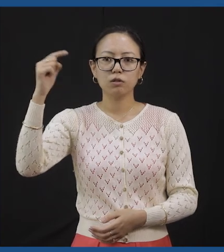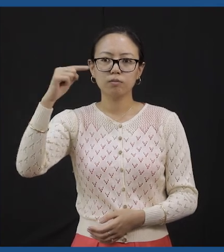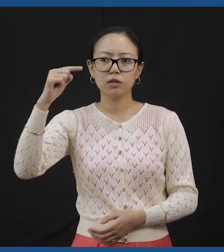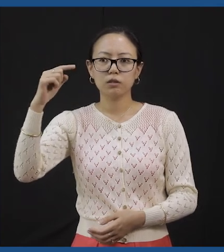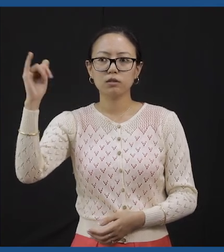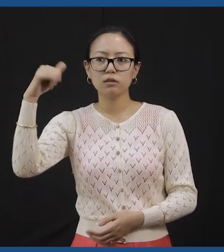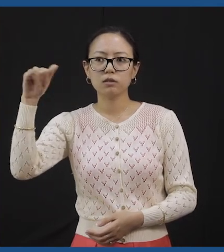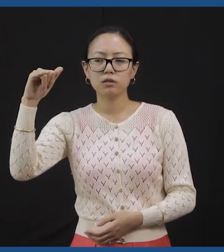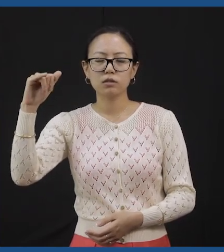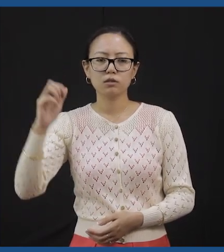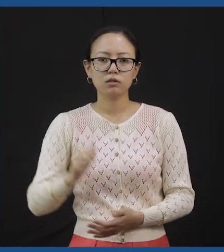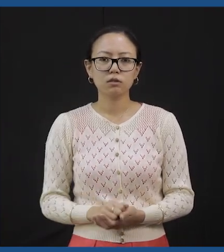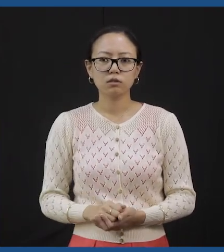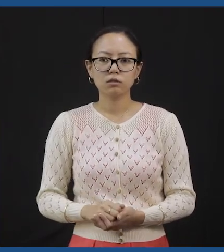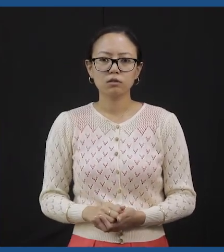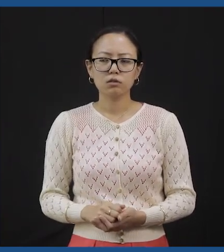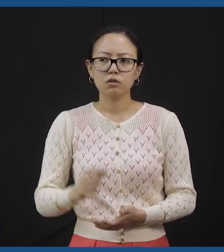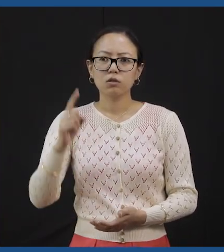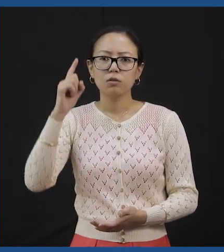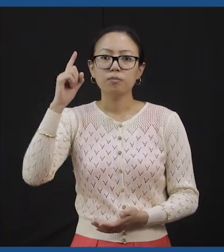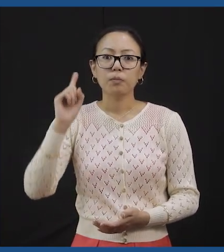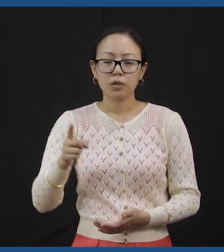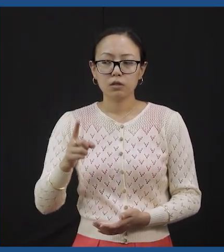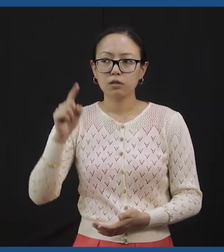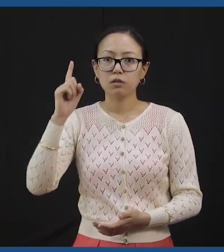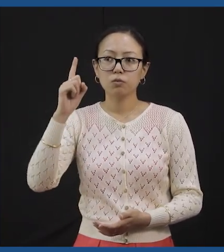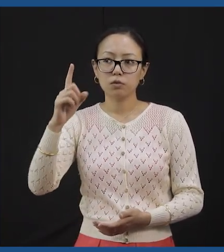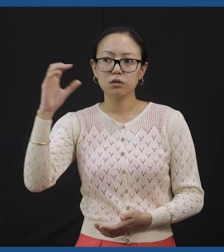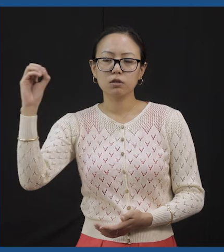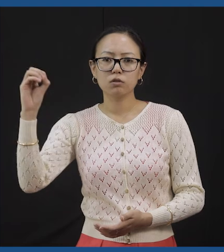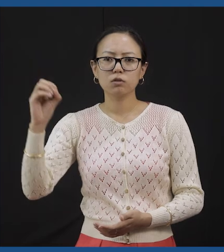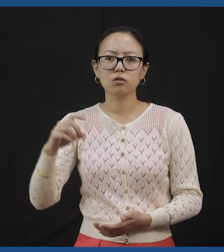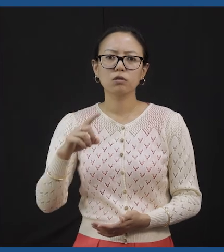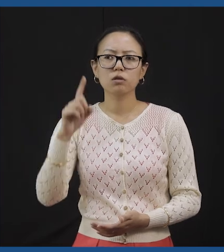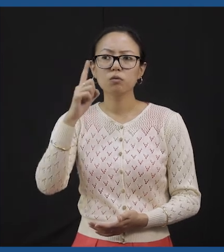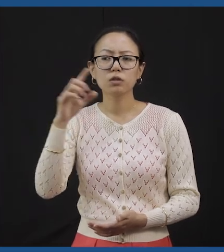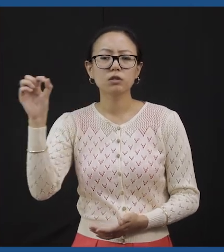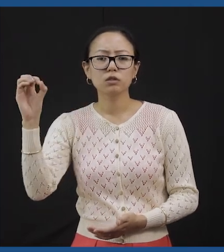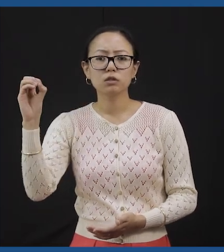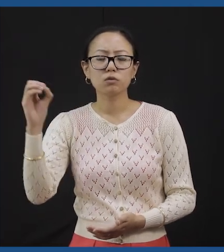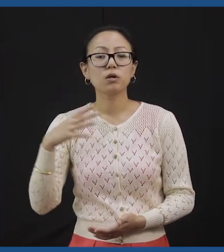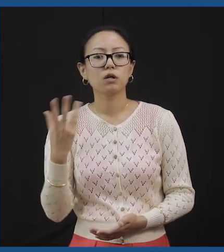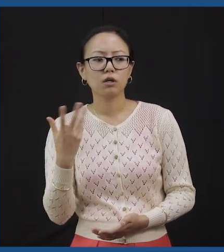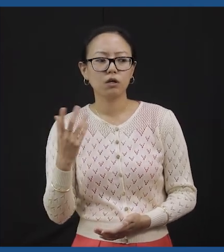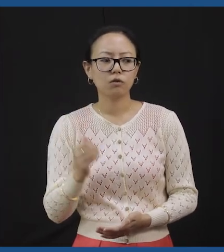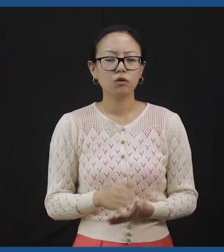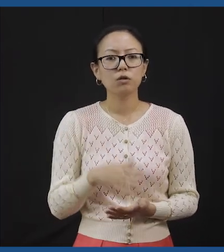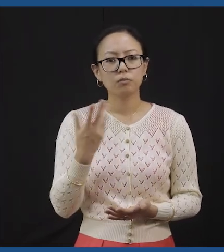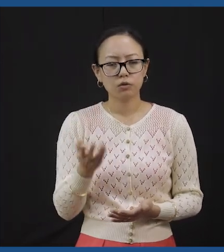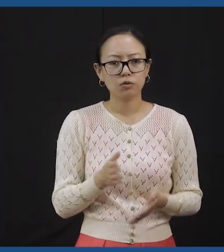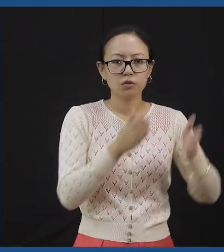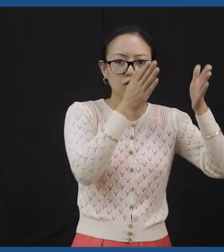minus 6. Why 10? Because he took one from the next number and it is regrouped as 10. 10 minus